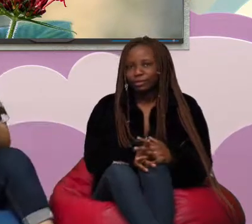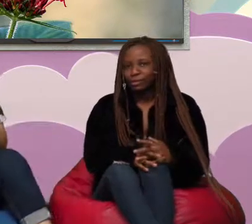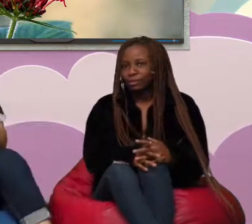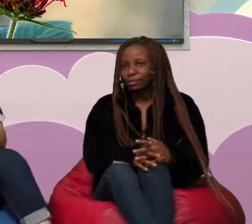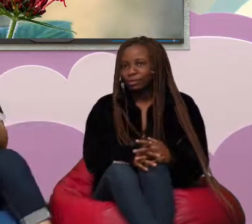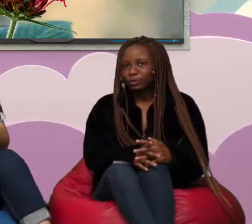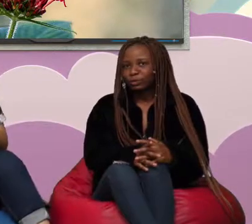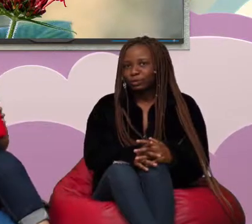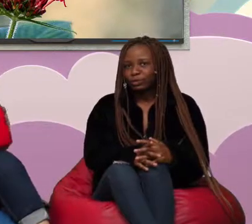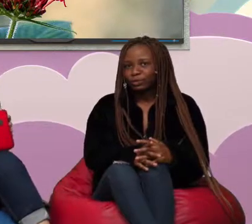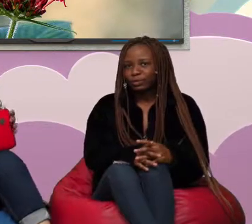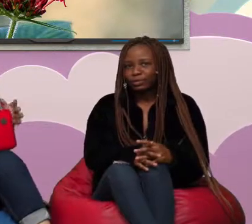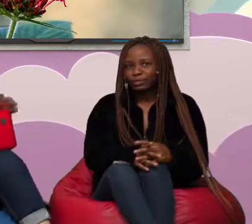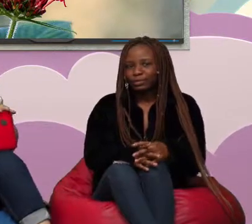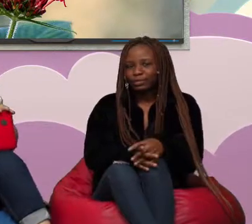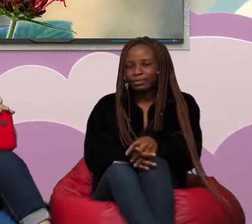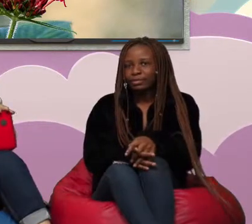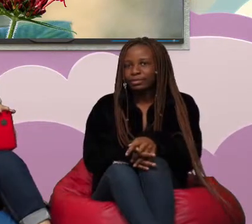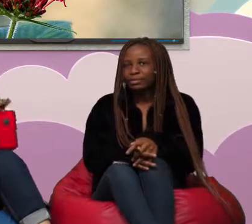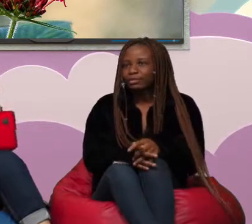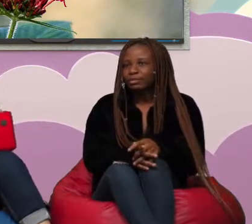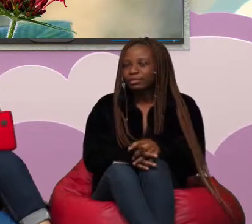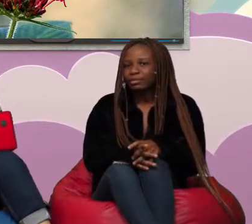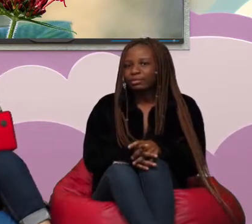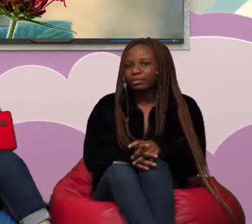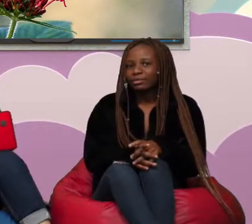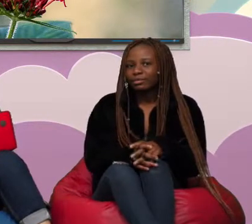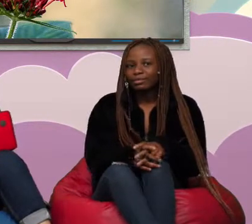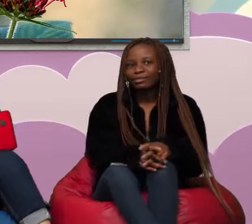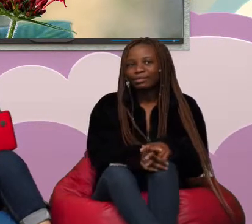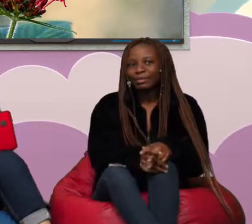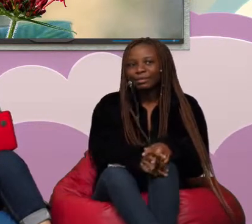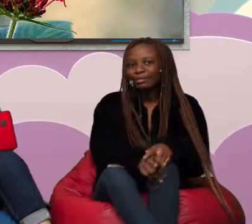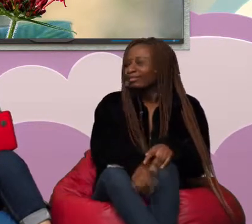2. So I can think of a mupani tree.